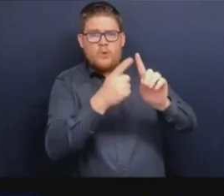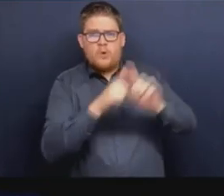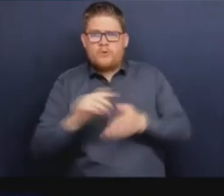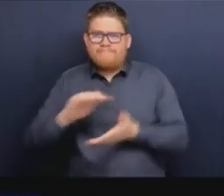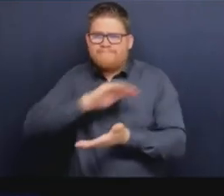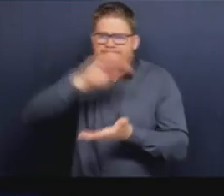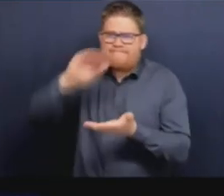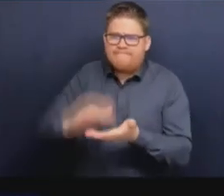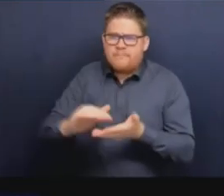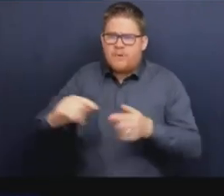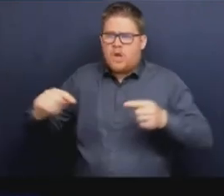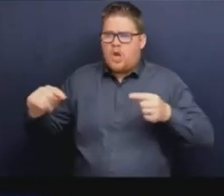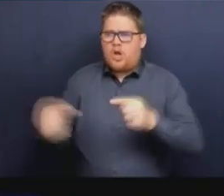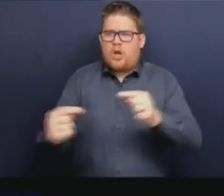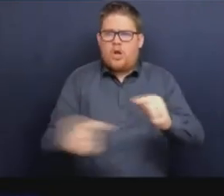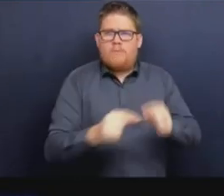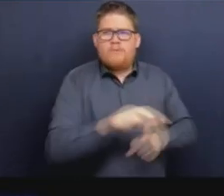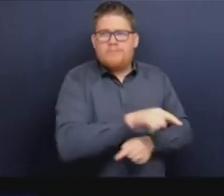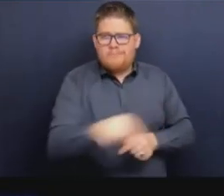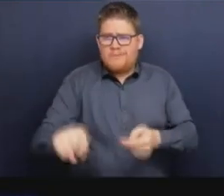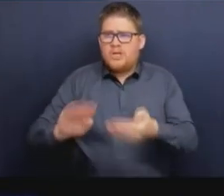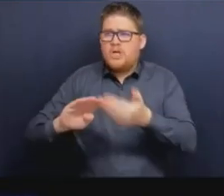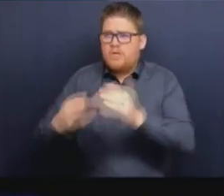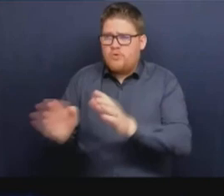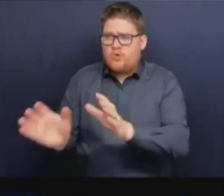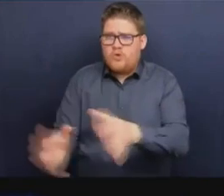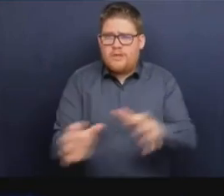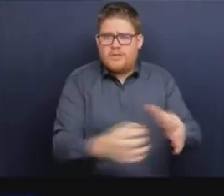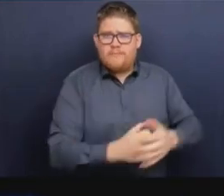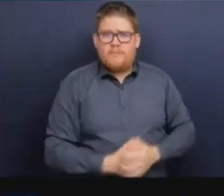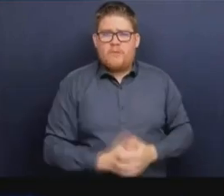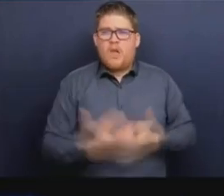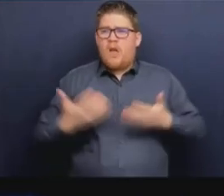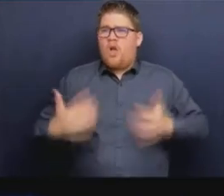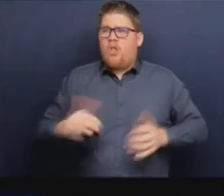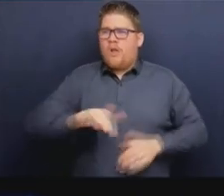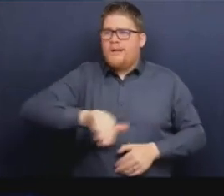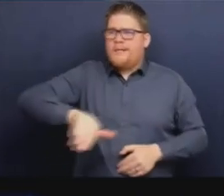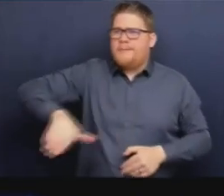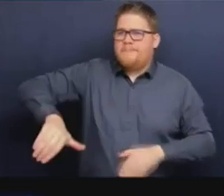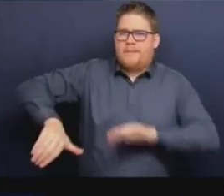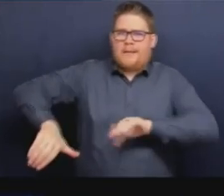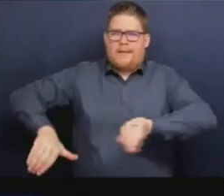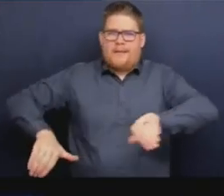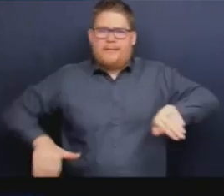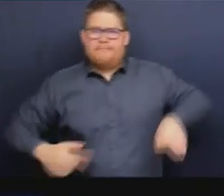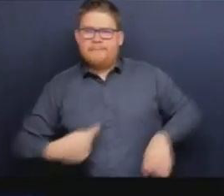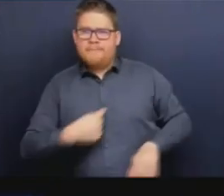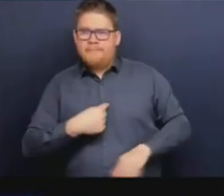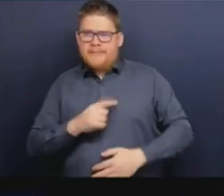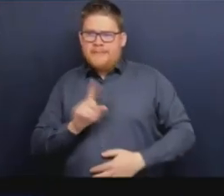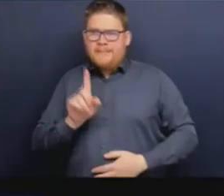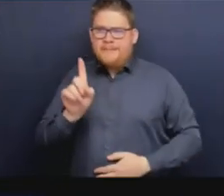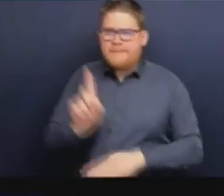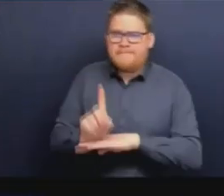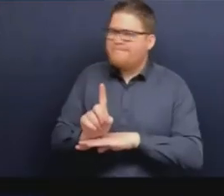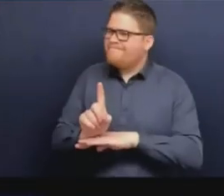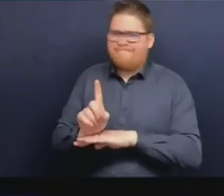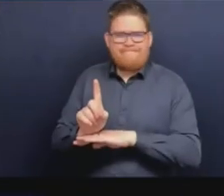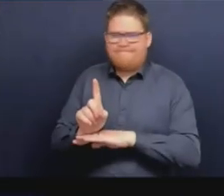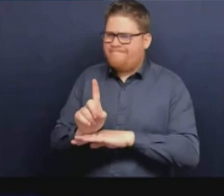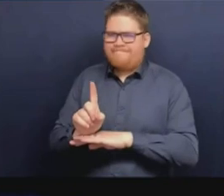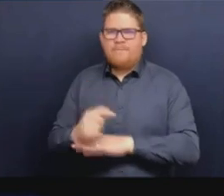further marginalization or discrimination as a result of this act. We know that some Indigenous peoples and members of